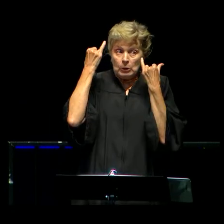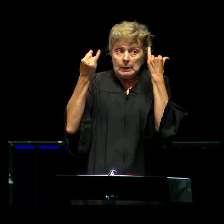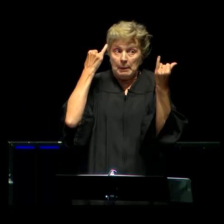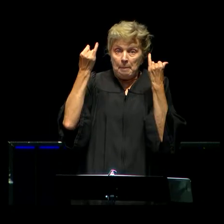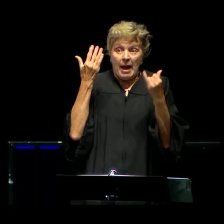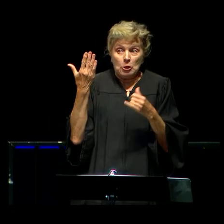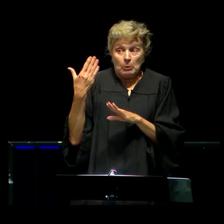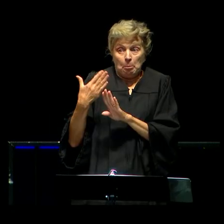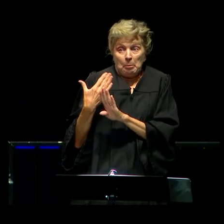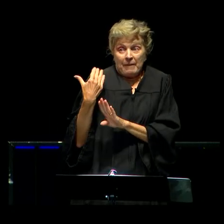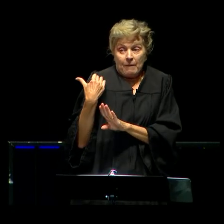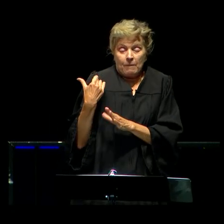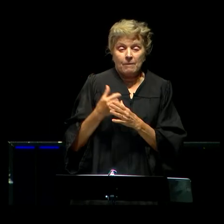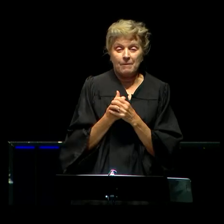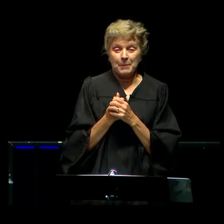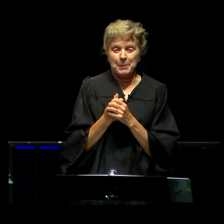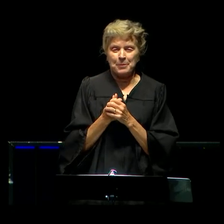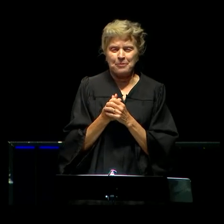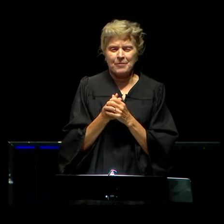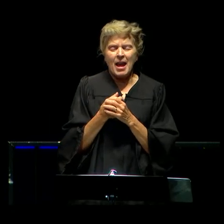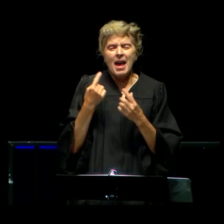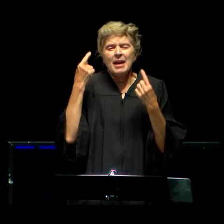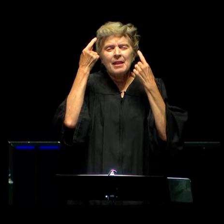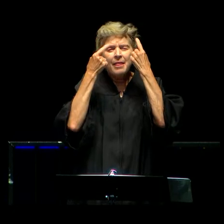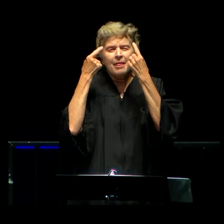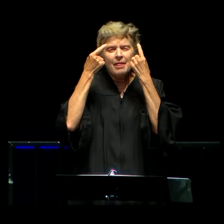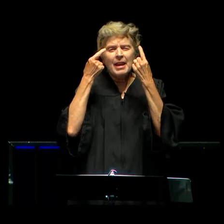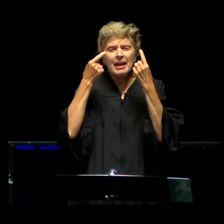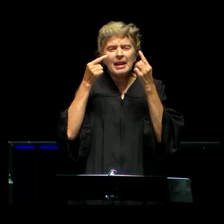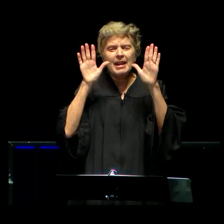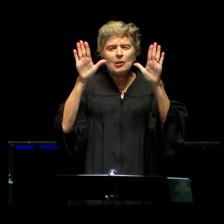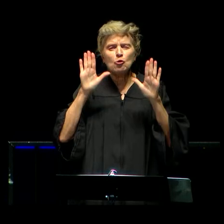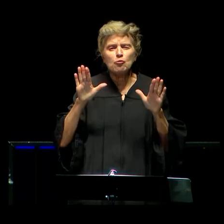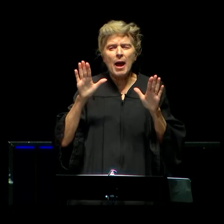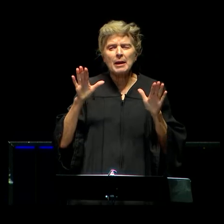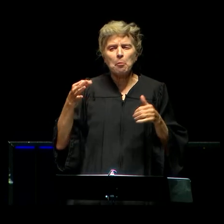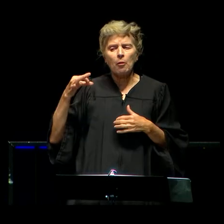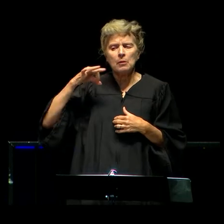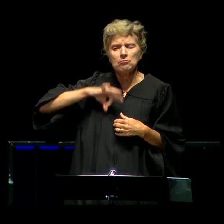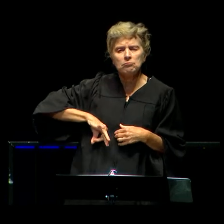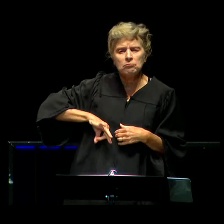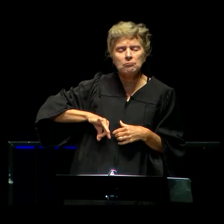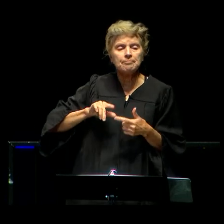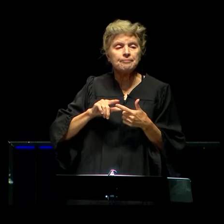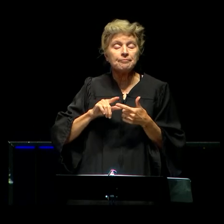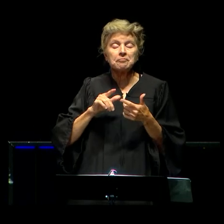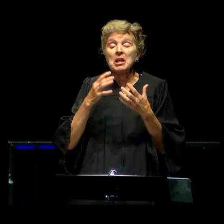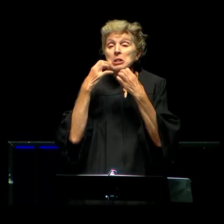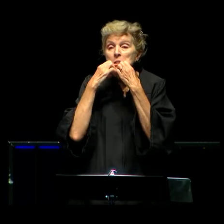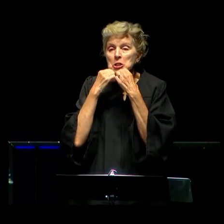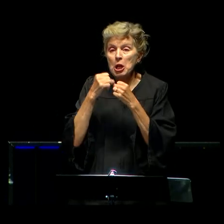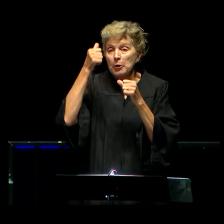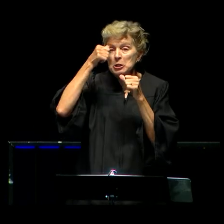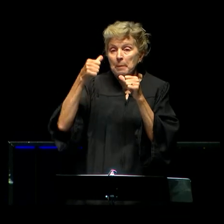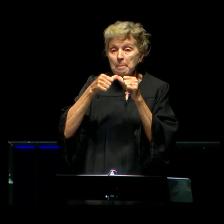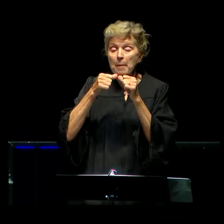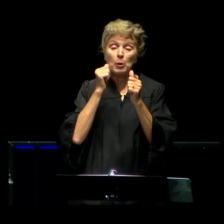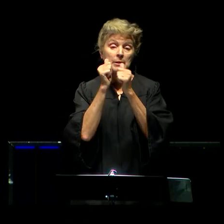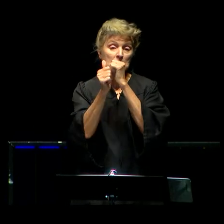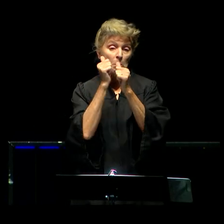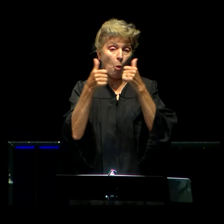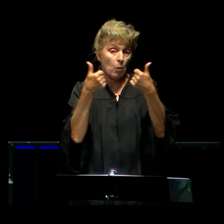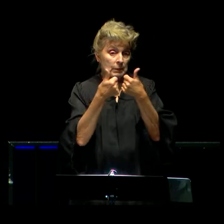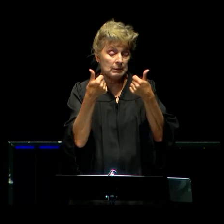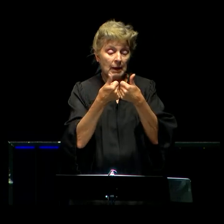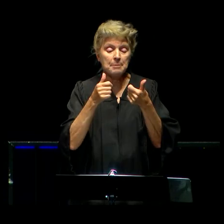And consider the incredible things that you've gained along the way. Cherished memories at varsity games